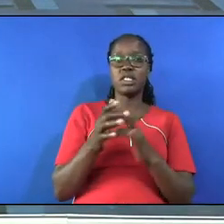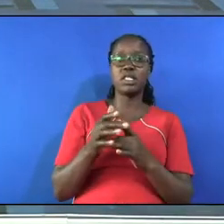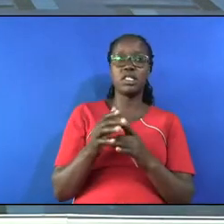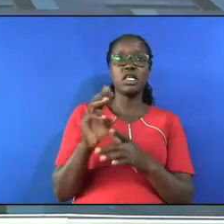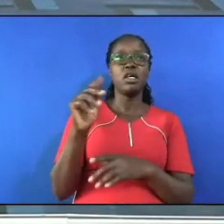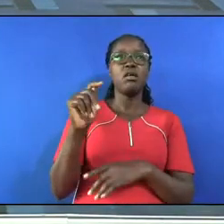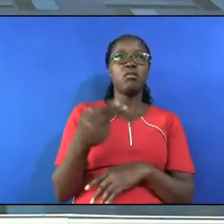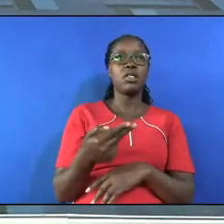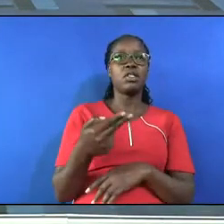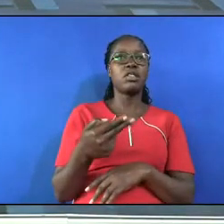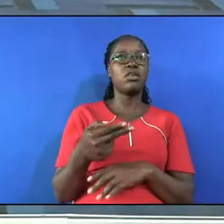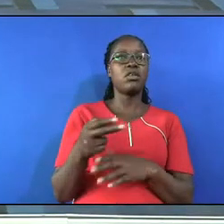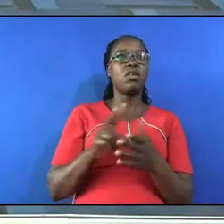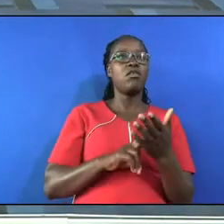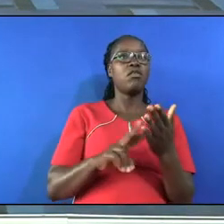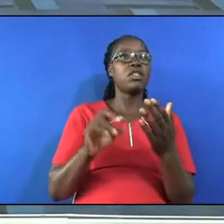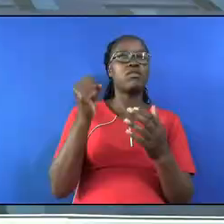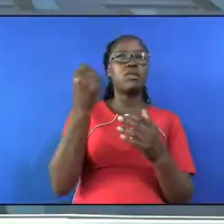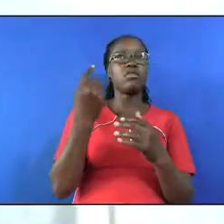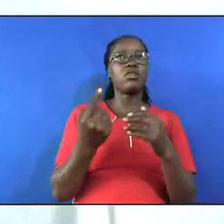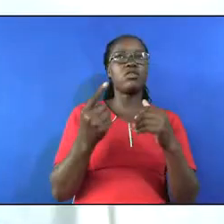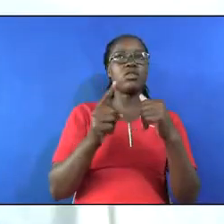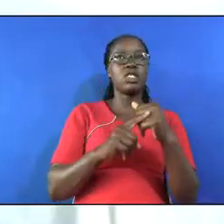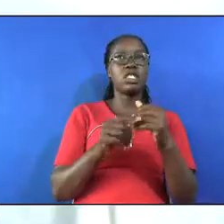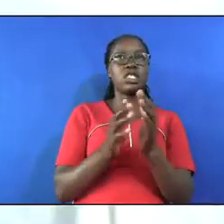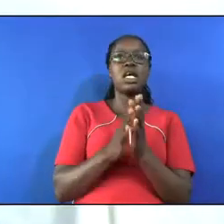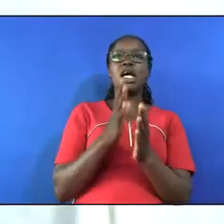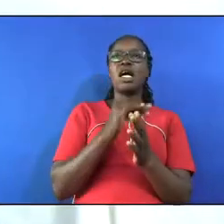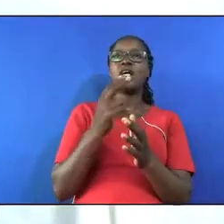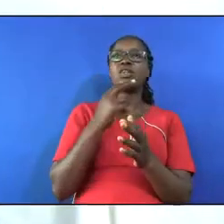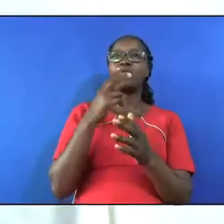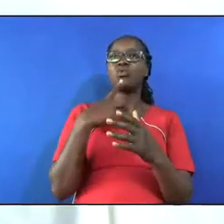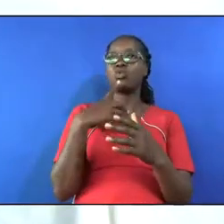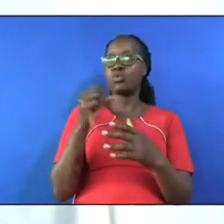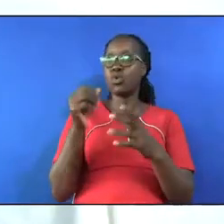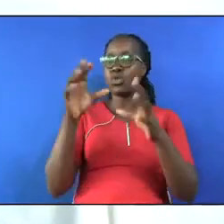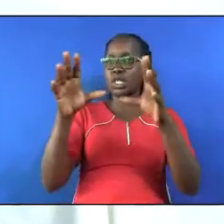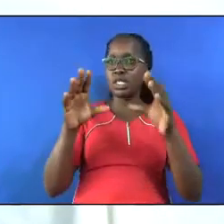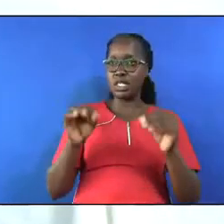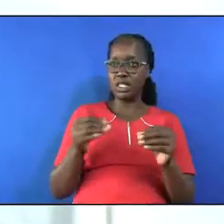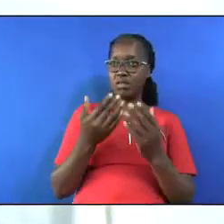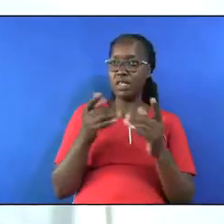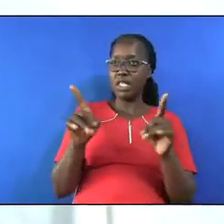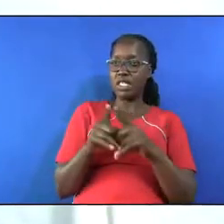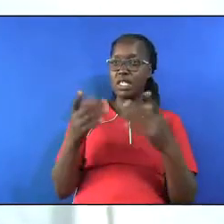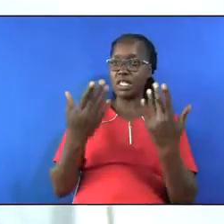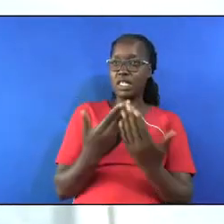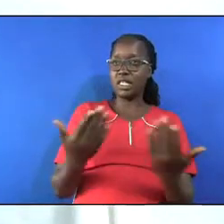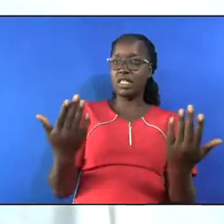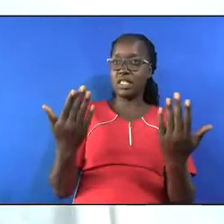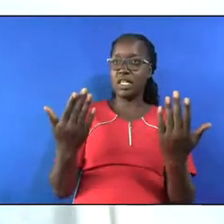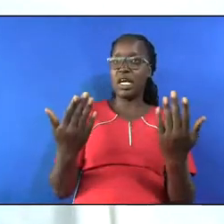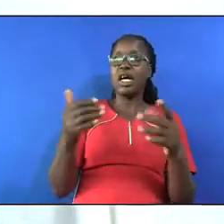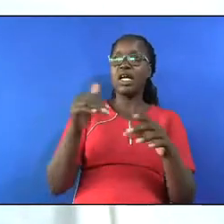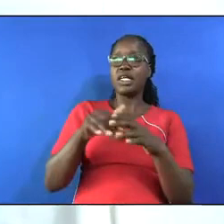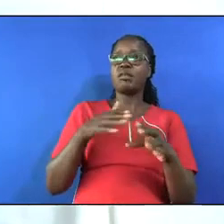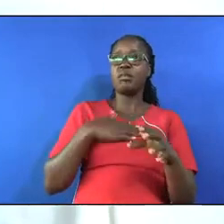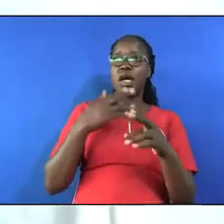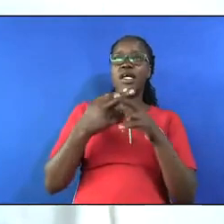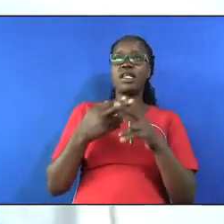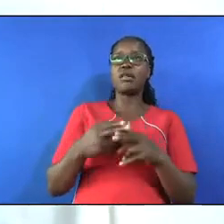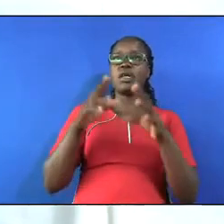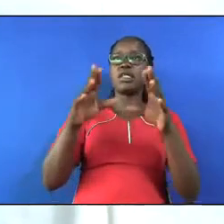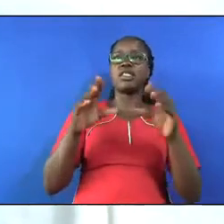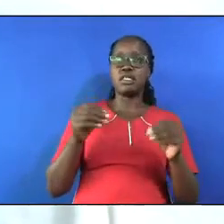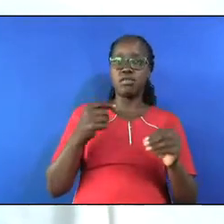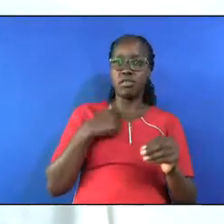verse 5 to 6, a child. And whoever welcomes in my name one such child as this